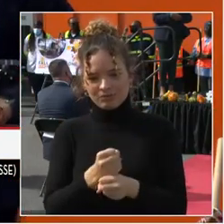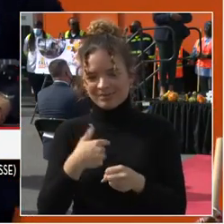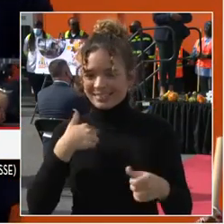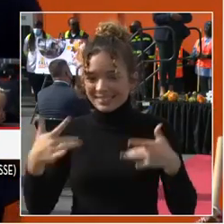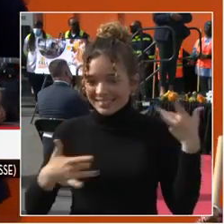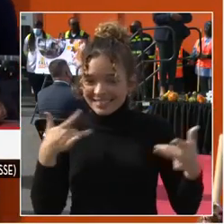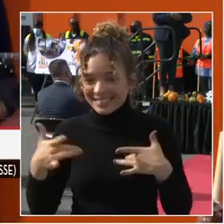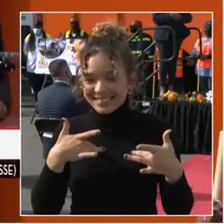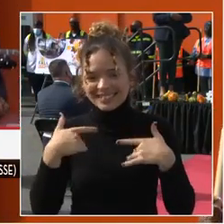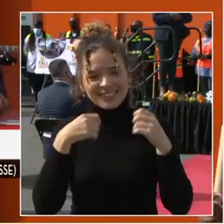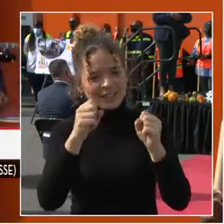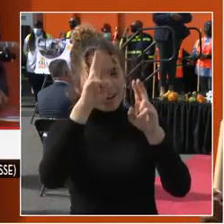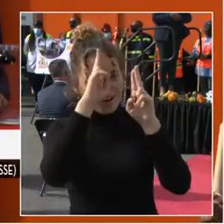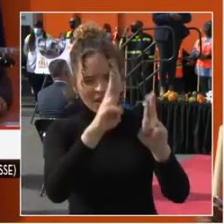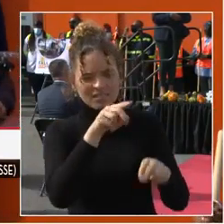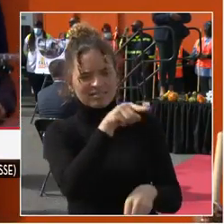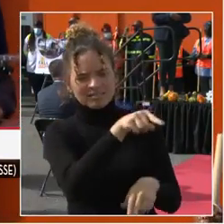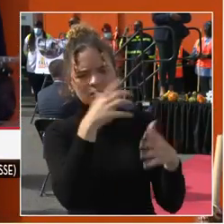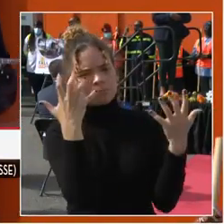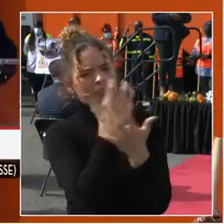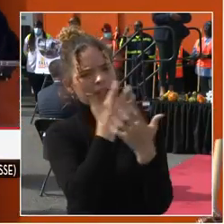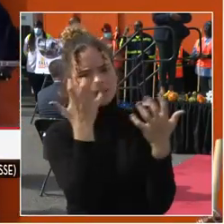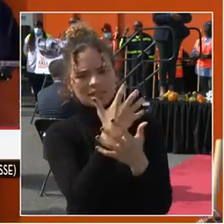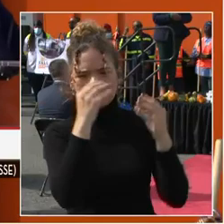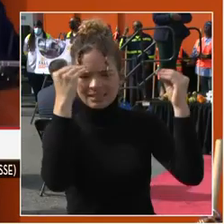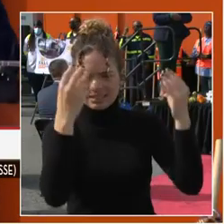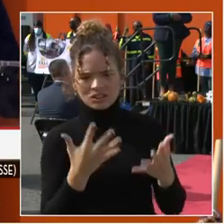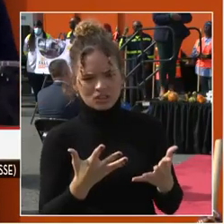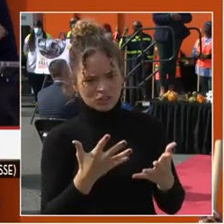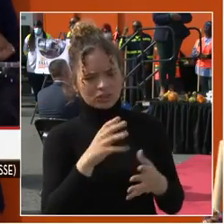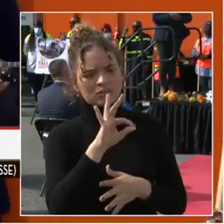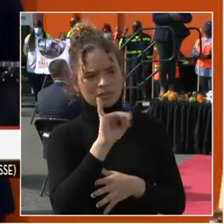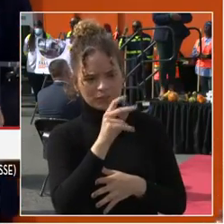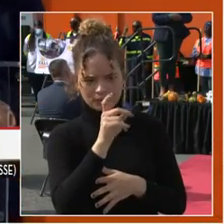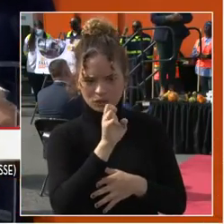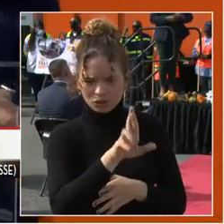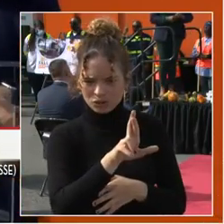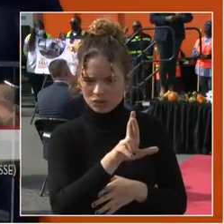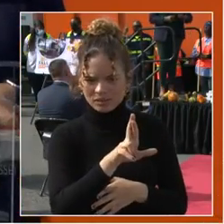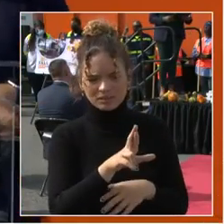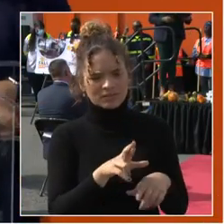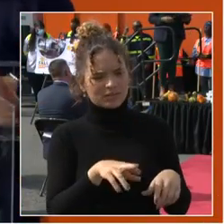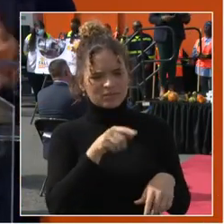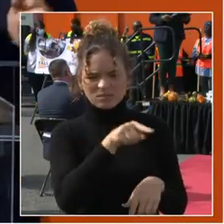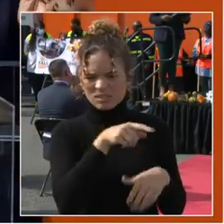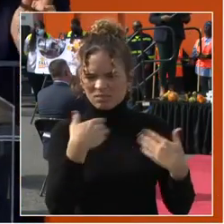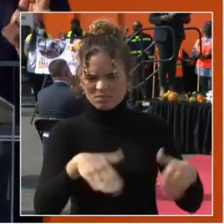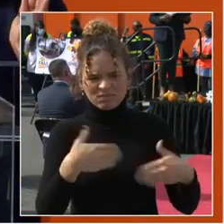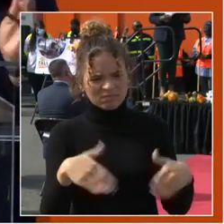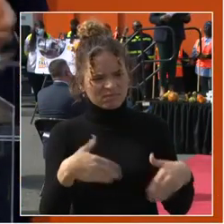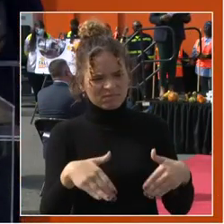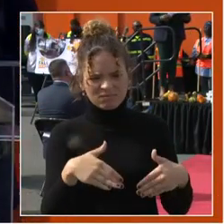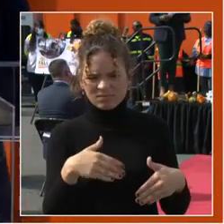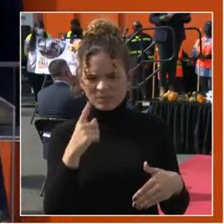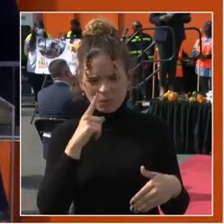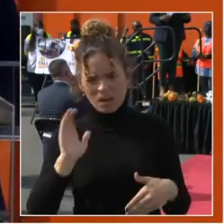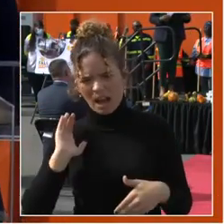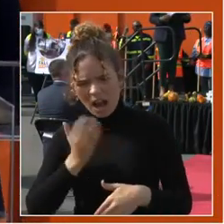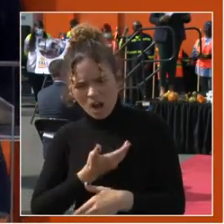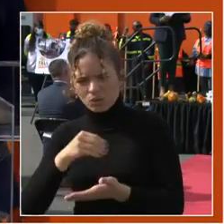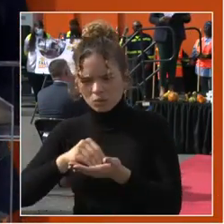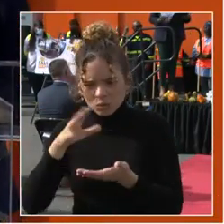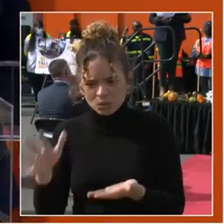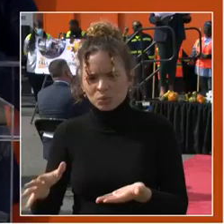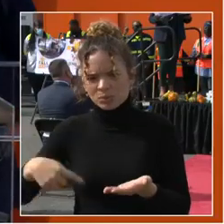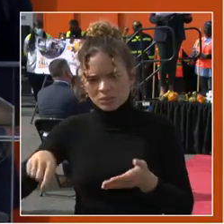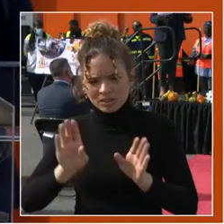teachers like yourself who each and every day have made the difference for our children. I want to take a quick second to tell you a couple of things that